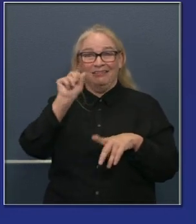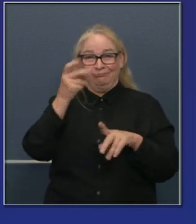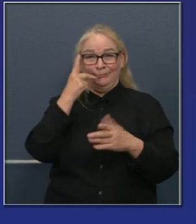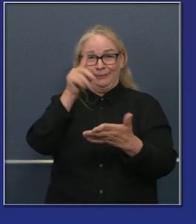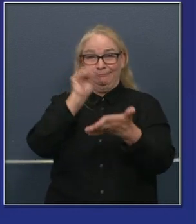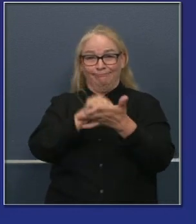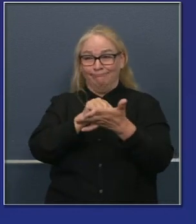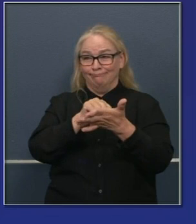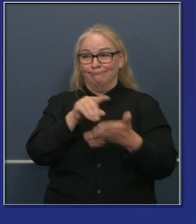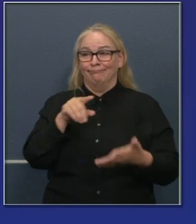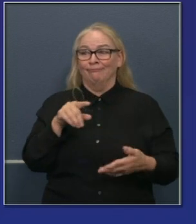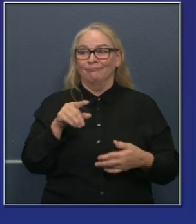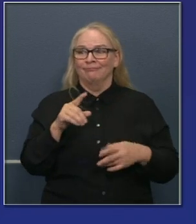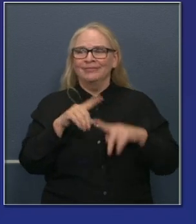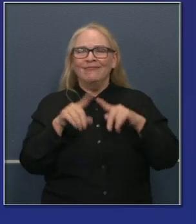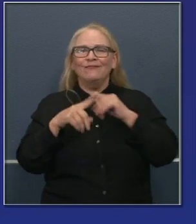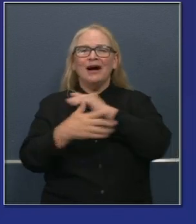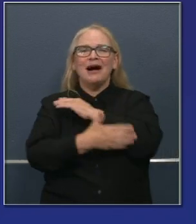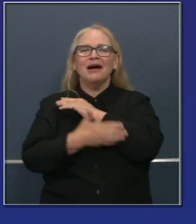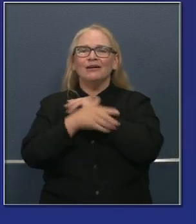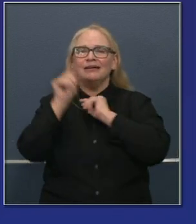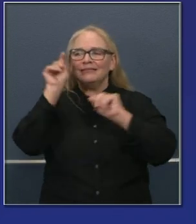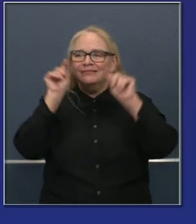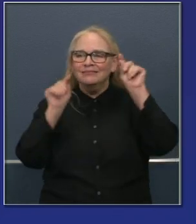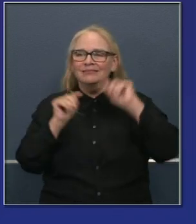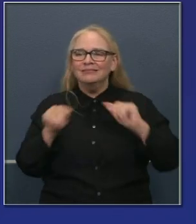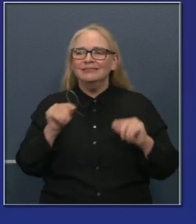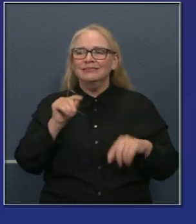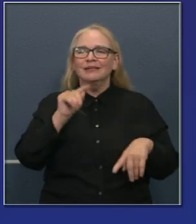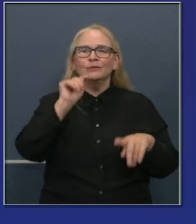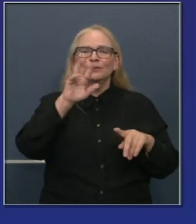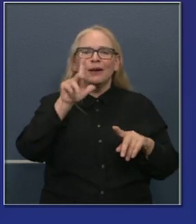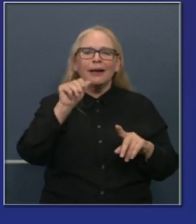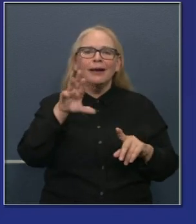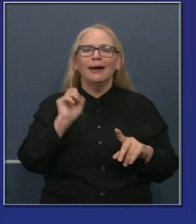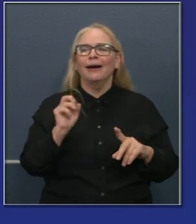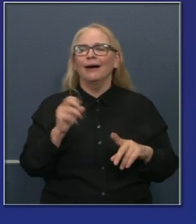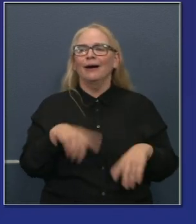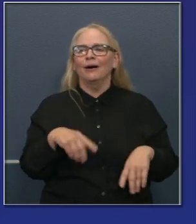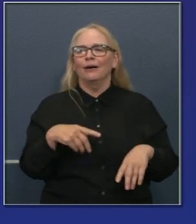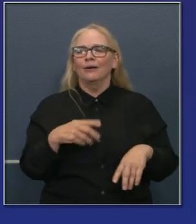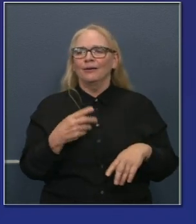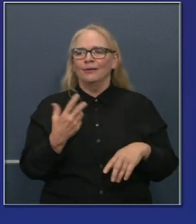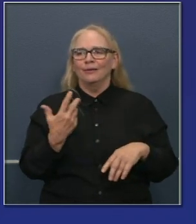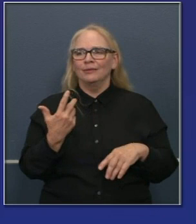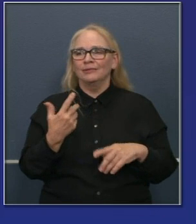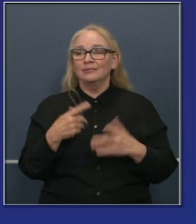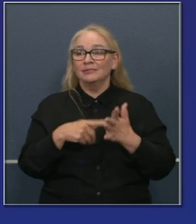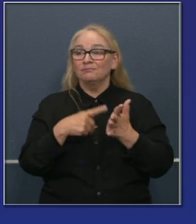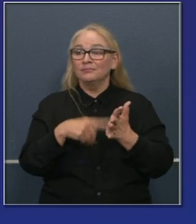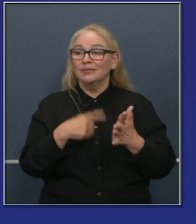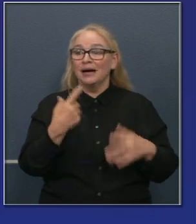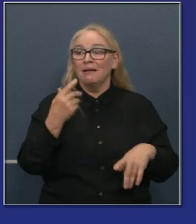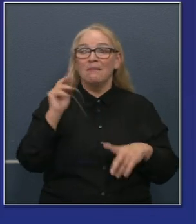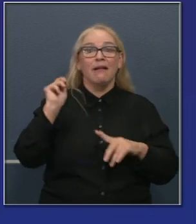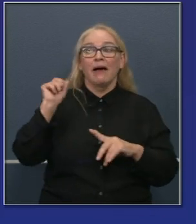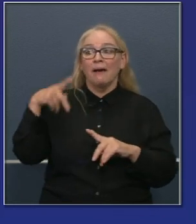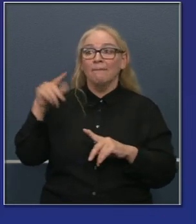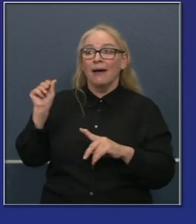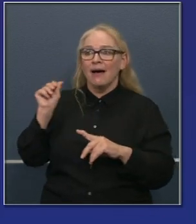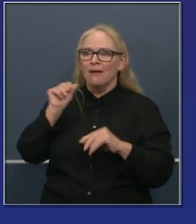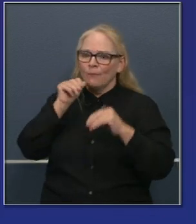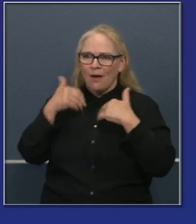specifically of ventilators. You'll see other parts of the state like Napa and others that don't necessarily have a lot of remaining ICU